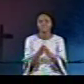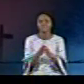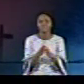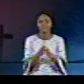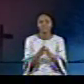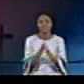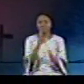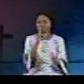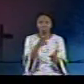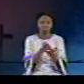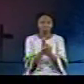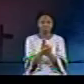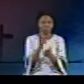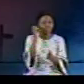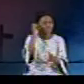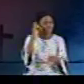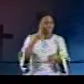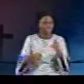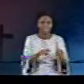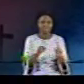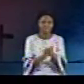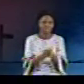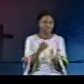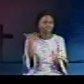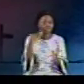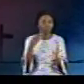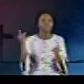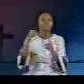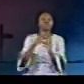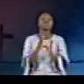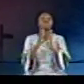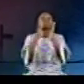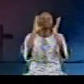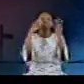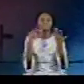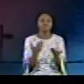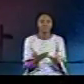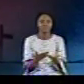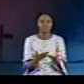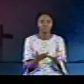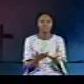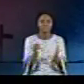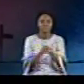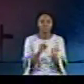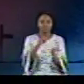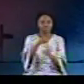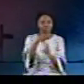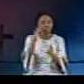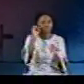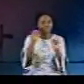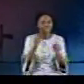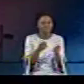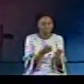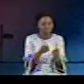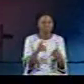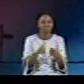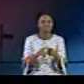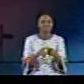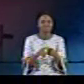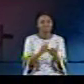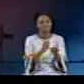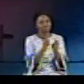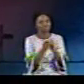that. Unless you shout so well, that's when he would just, you know, manage to turn. But now, even at